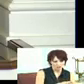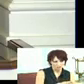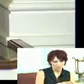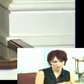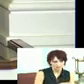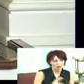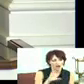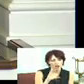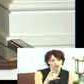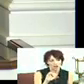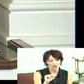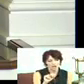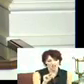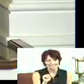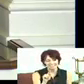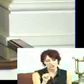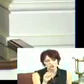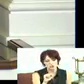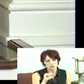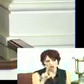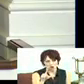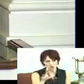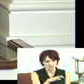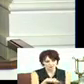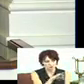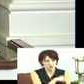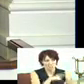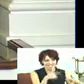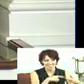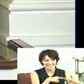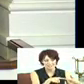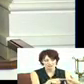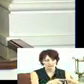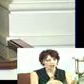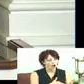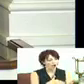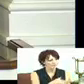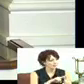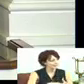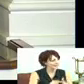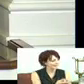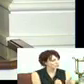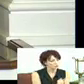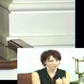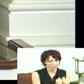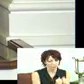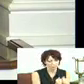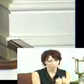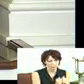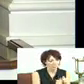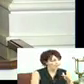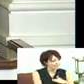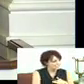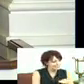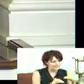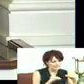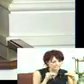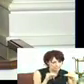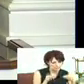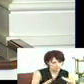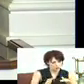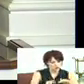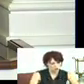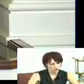traditional spirituality. And this stage of spirituality often begins with the teaching of children by